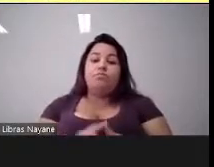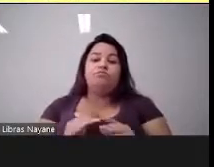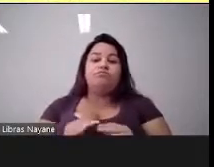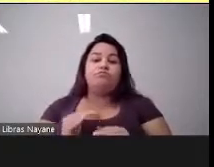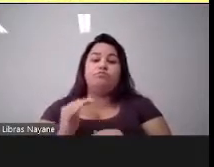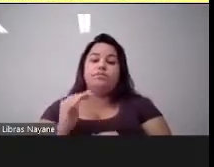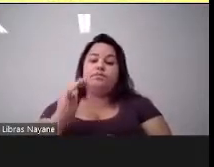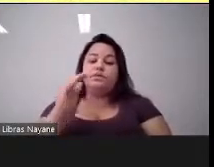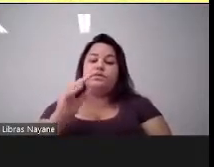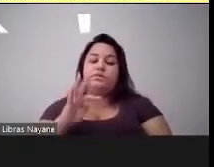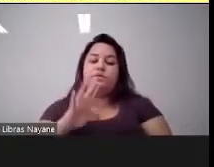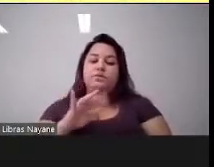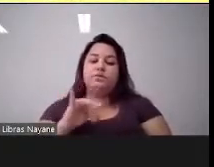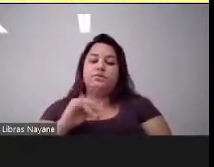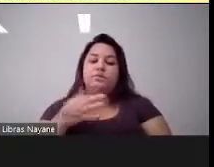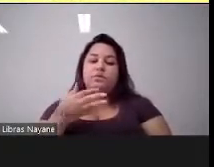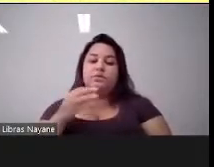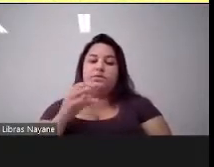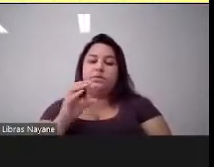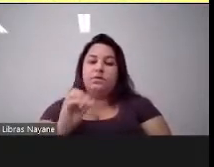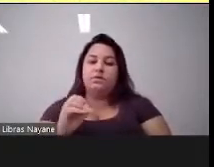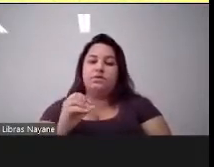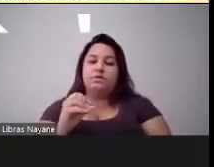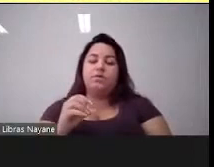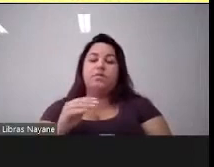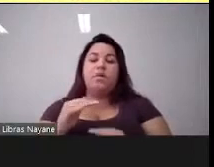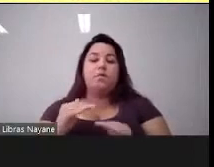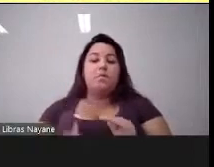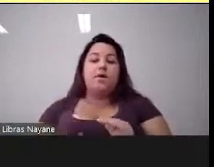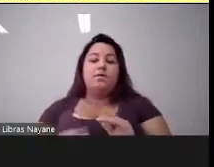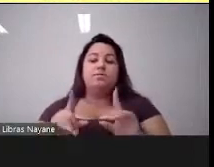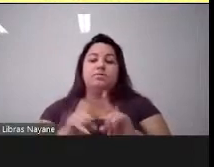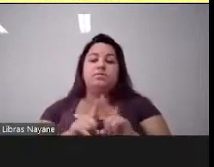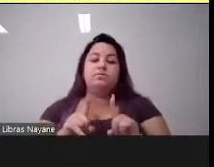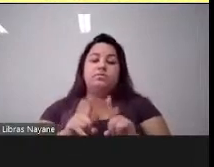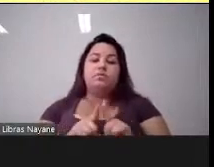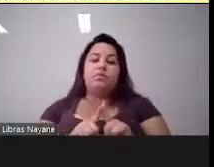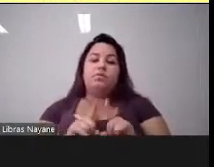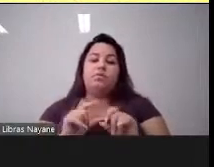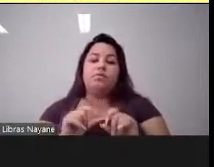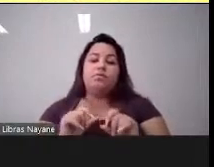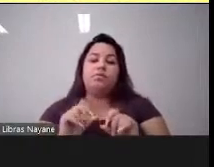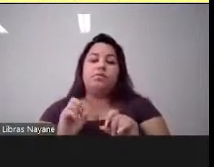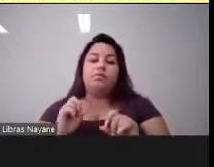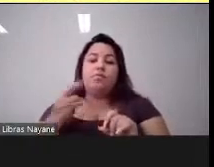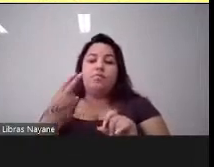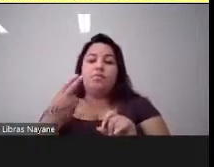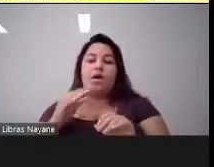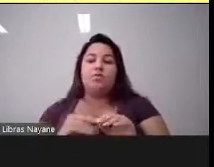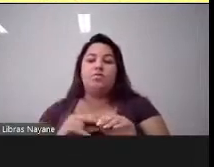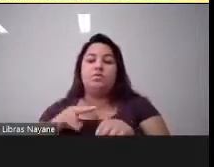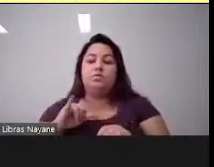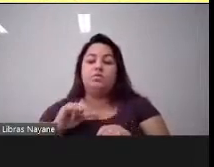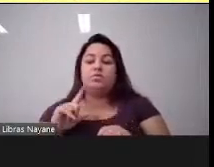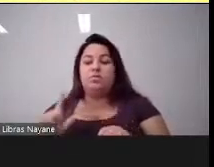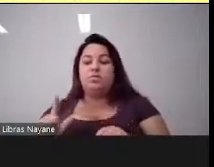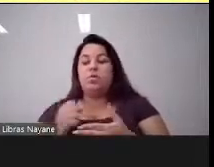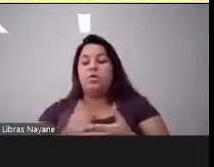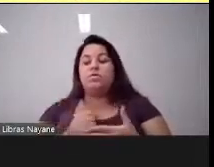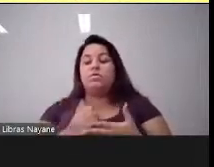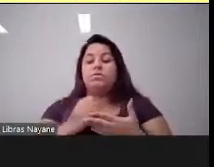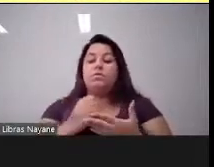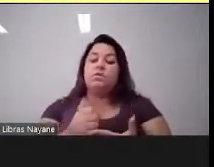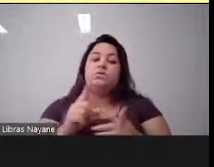there is a smoothing of their tax payments over their lifetime that's created by this system